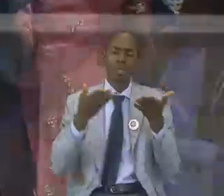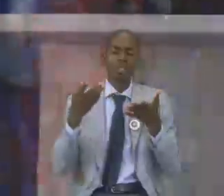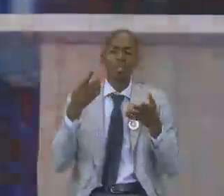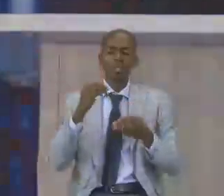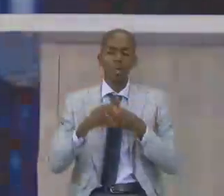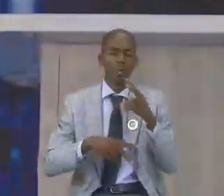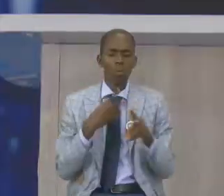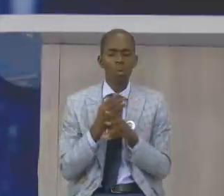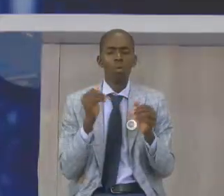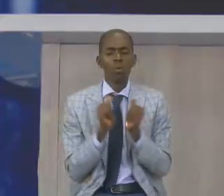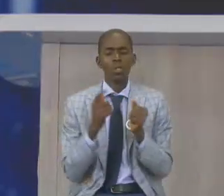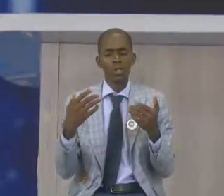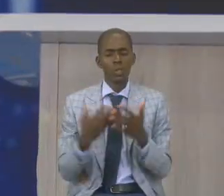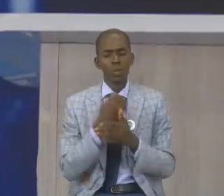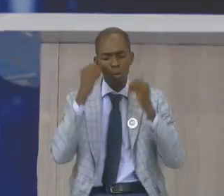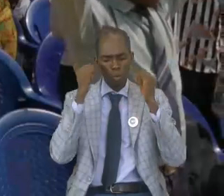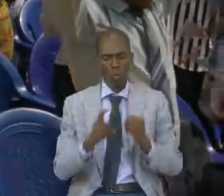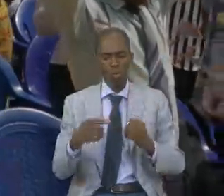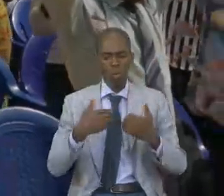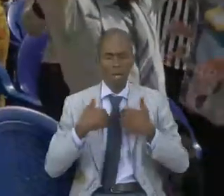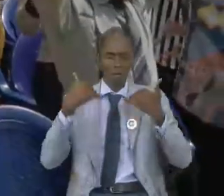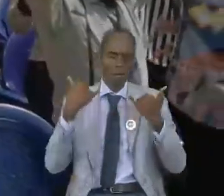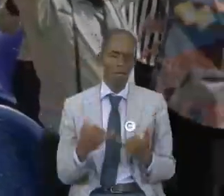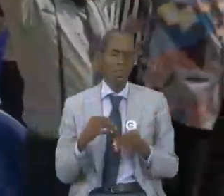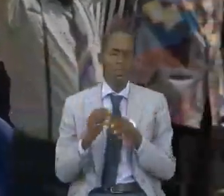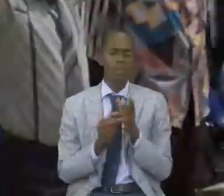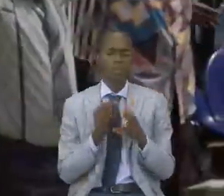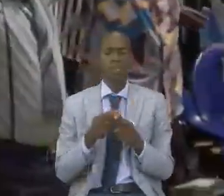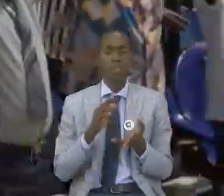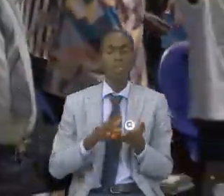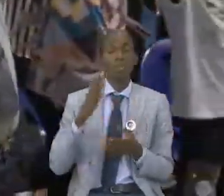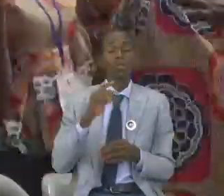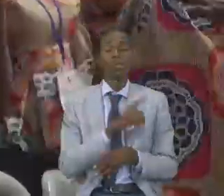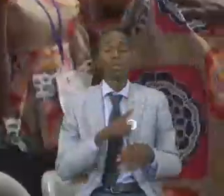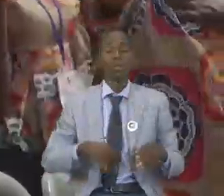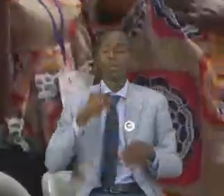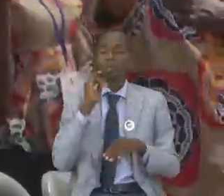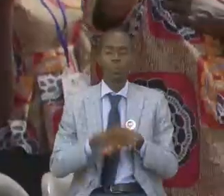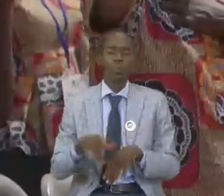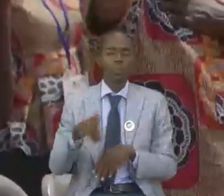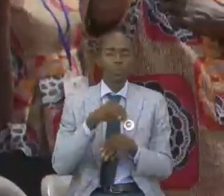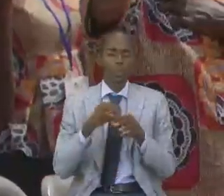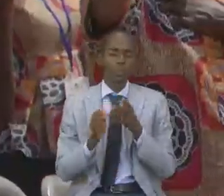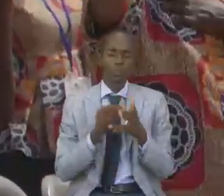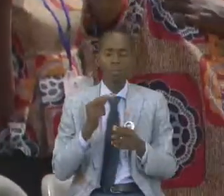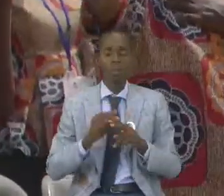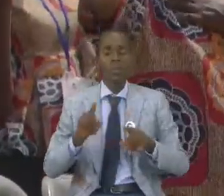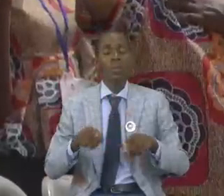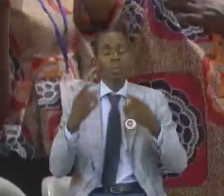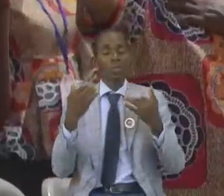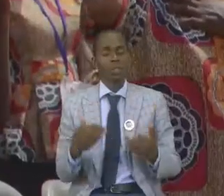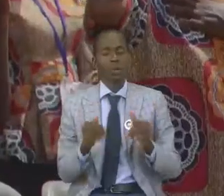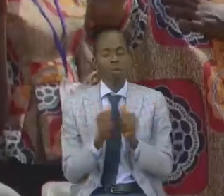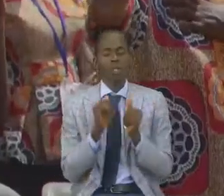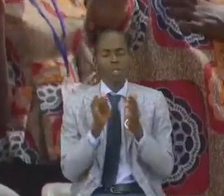new power you have now. The glory of heaven is upon you. Go ahead now with that